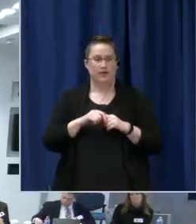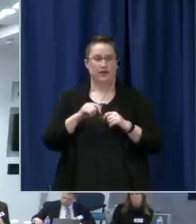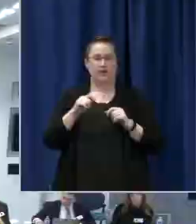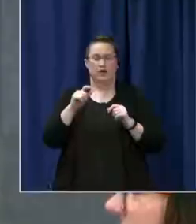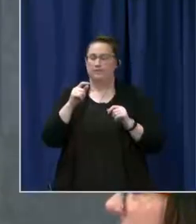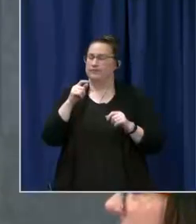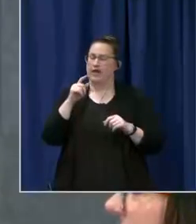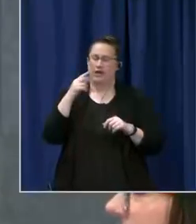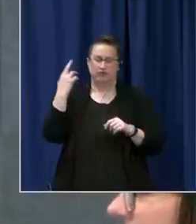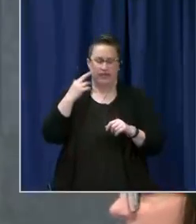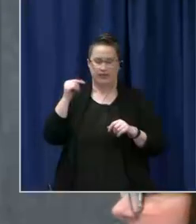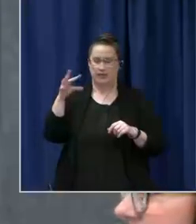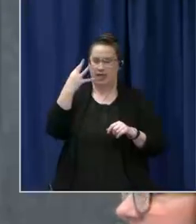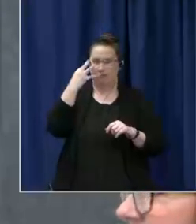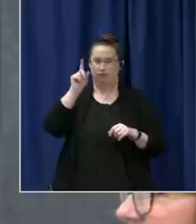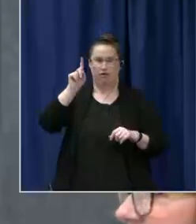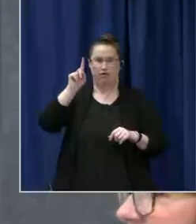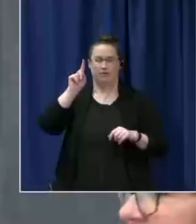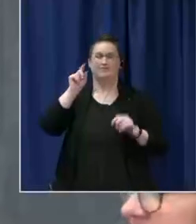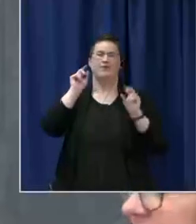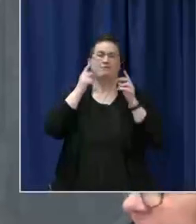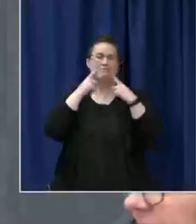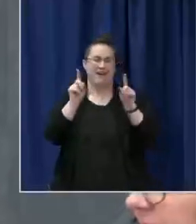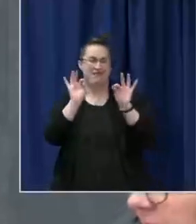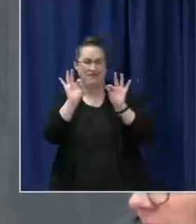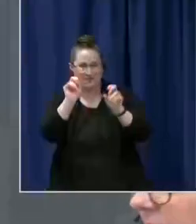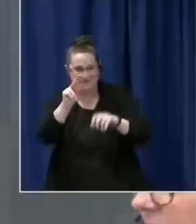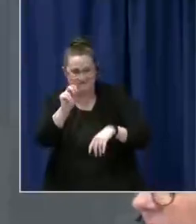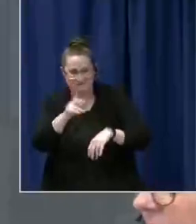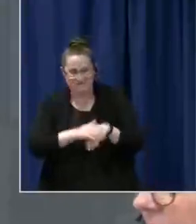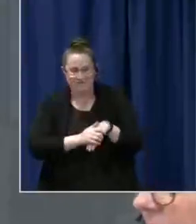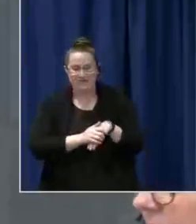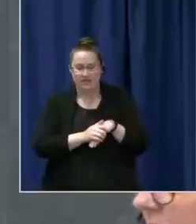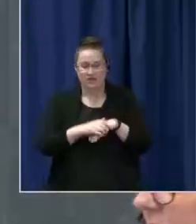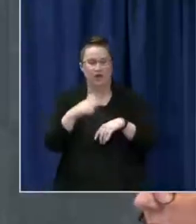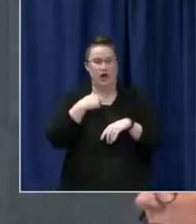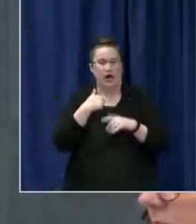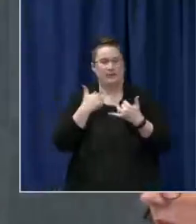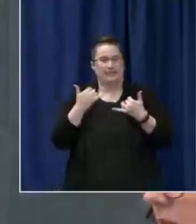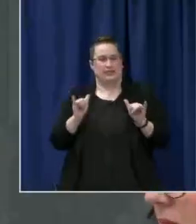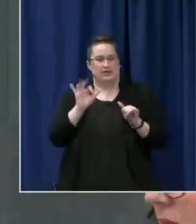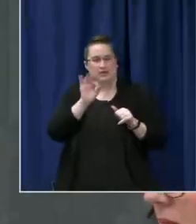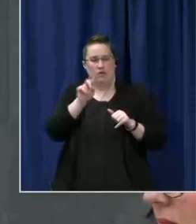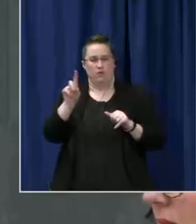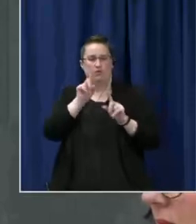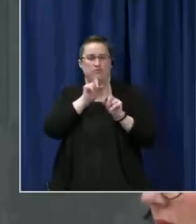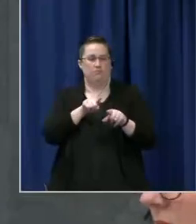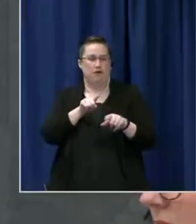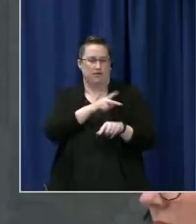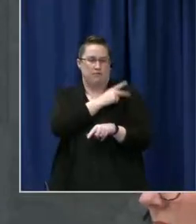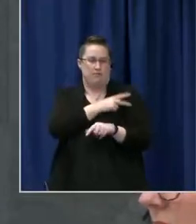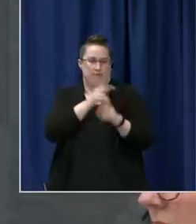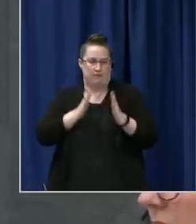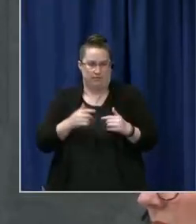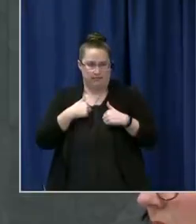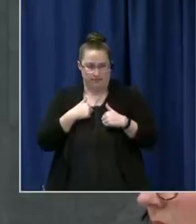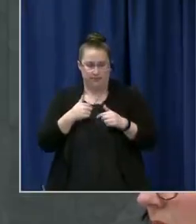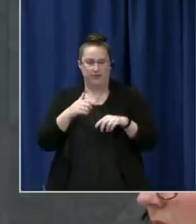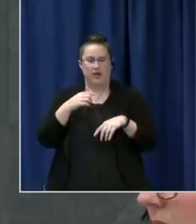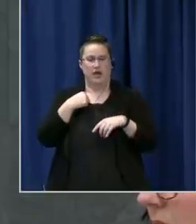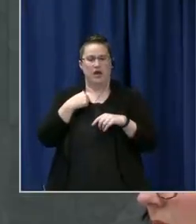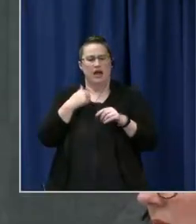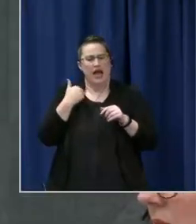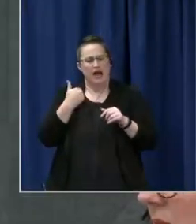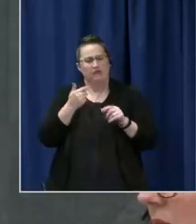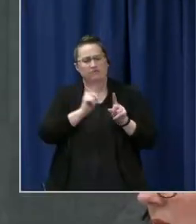for the camera. There we go. All right. So I'm still a 911 response paramedic, and I can say that there are times when people